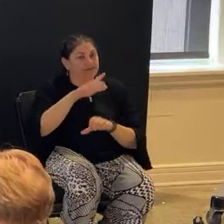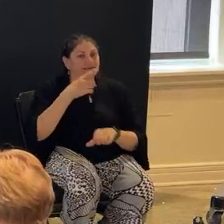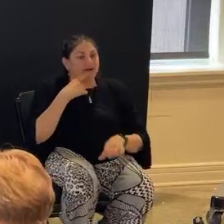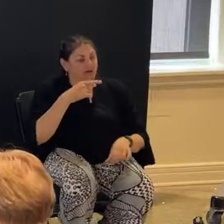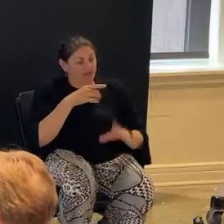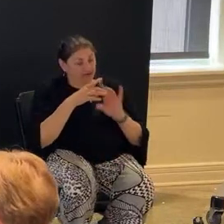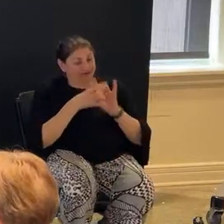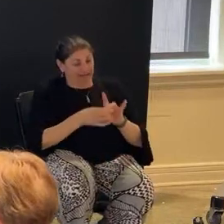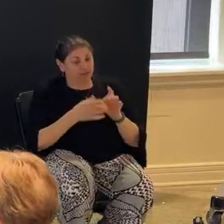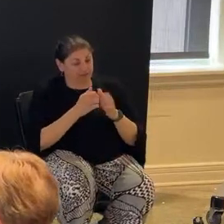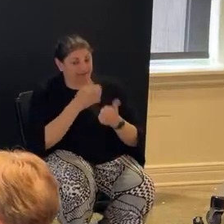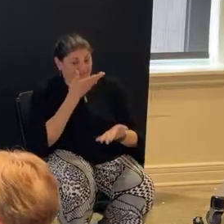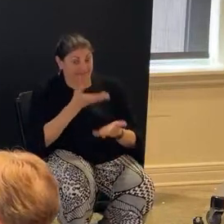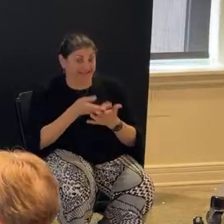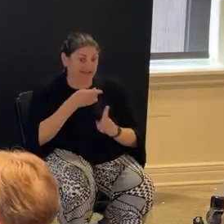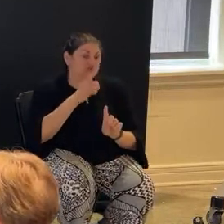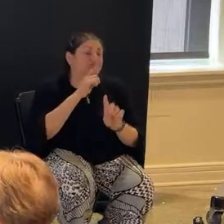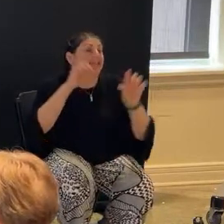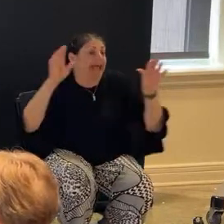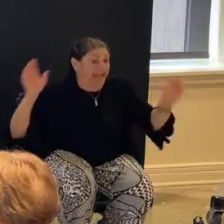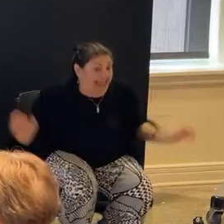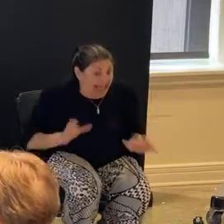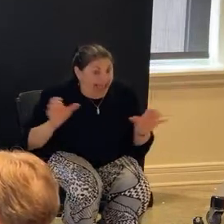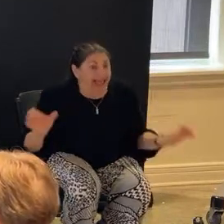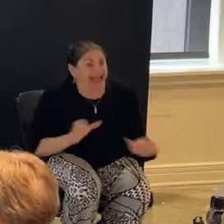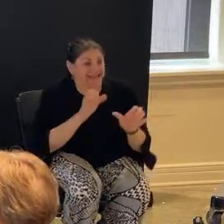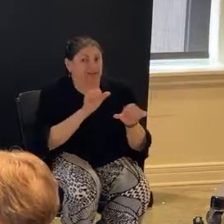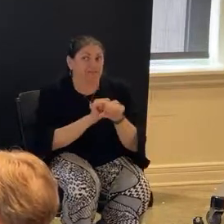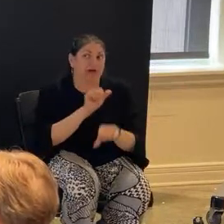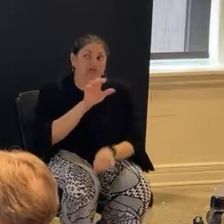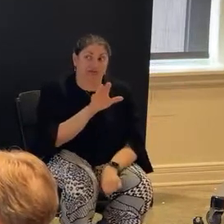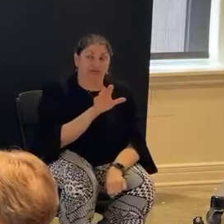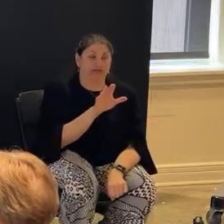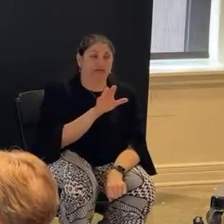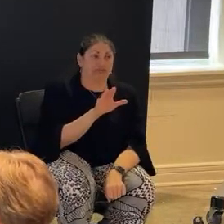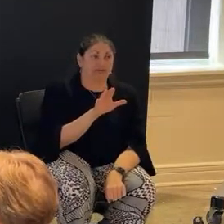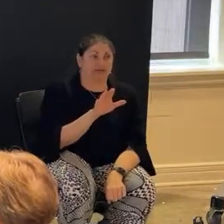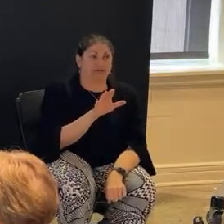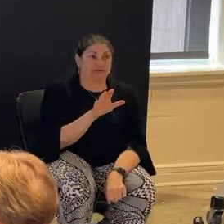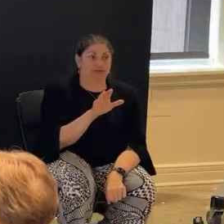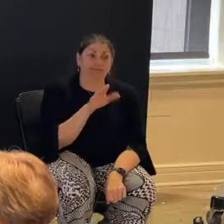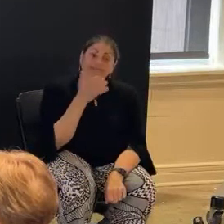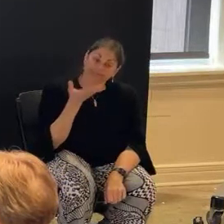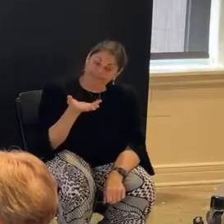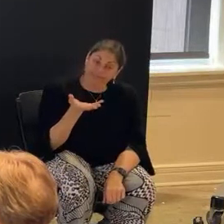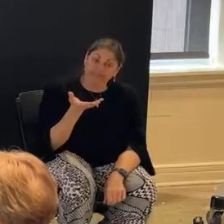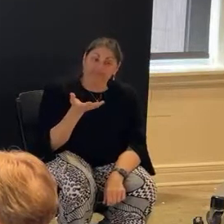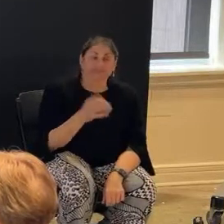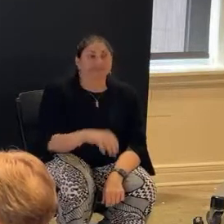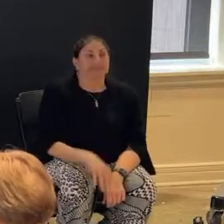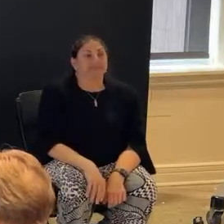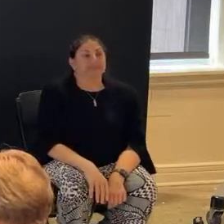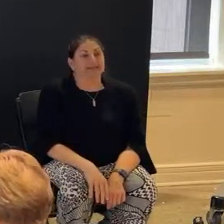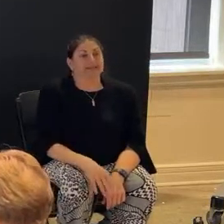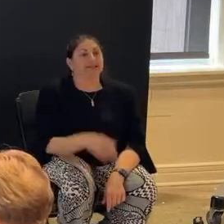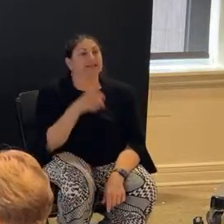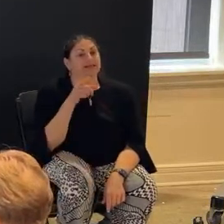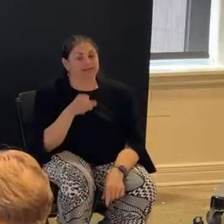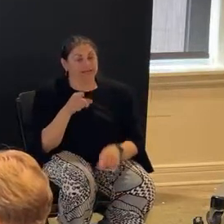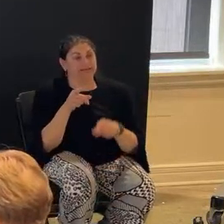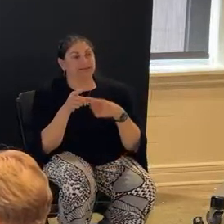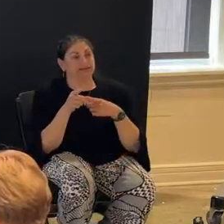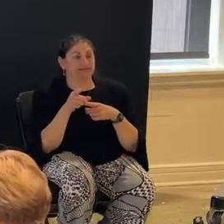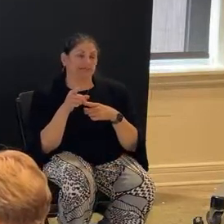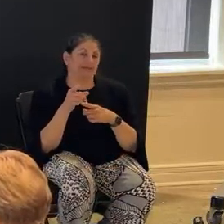active mountain, an active volcano more so than, you know, and so, you know, Mount St. Helens is upset a lot, or, you know, Lewitt and you know,